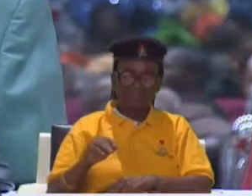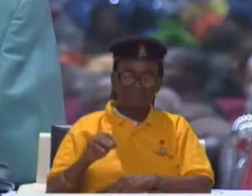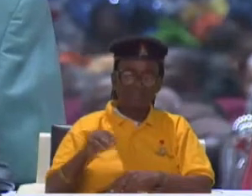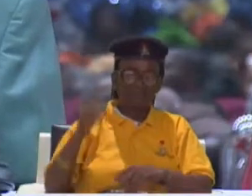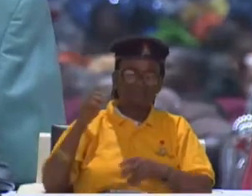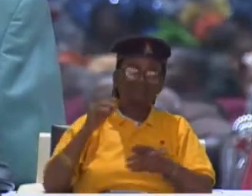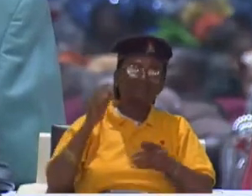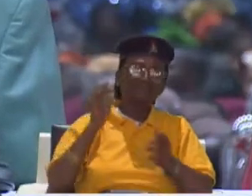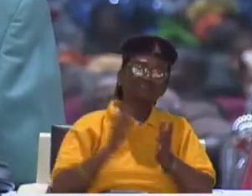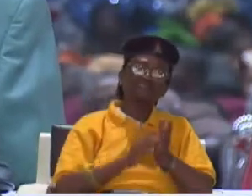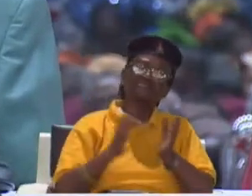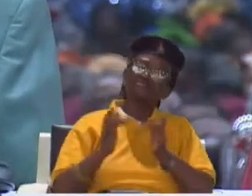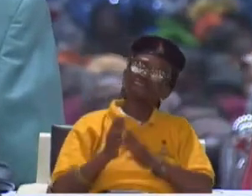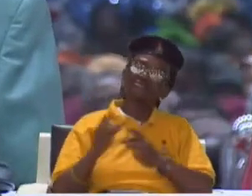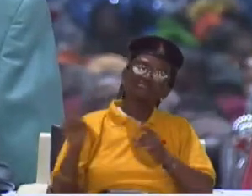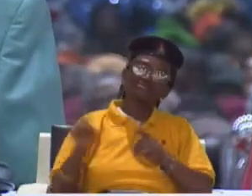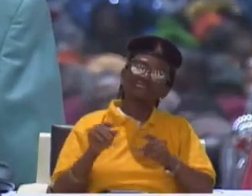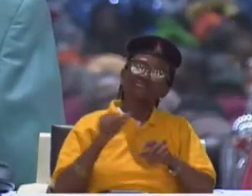Jesus didn't touch him.